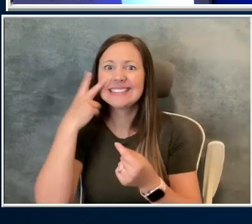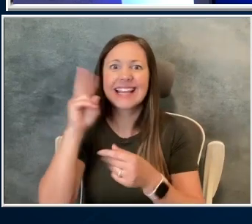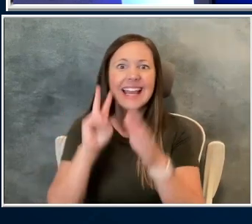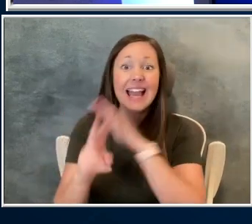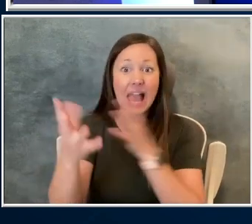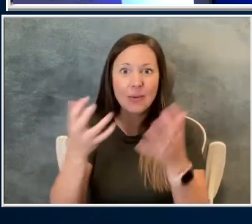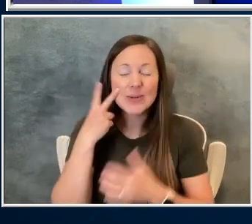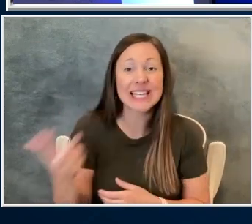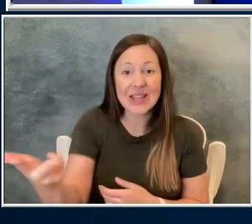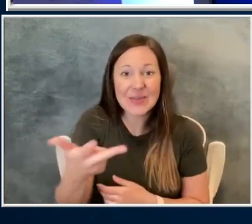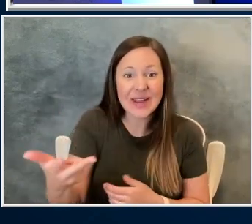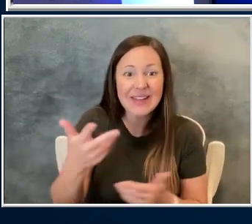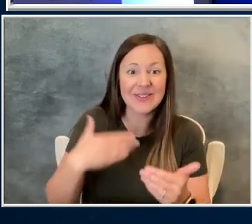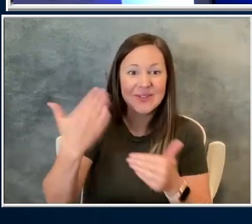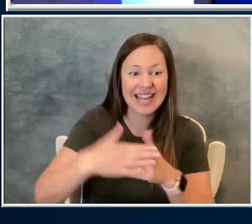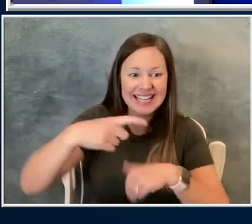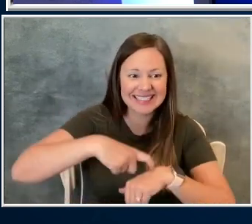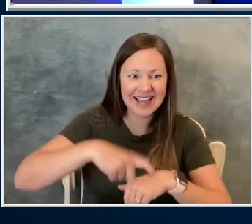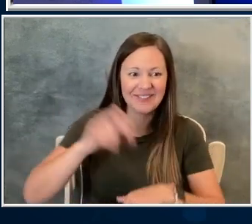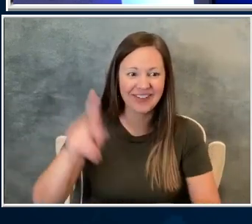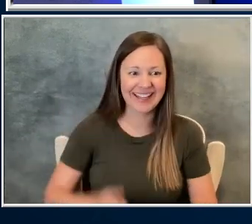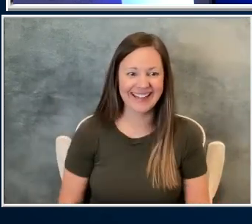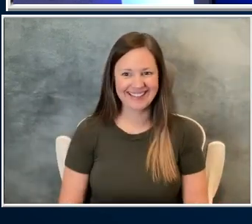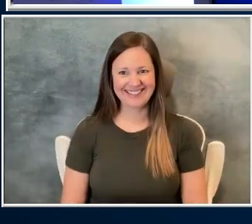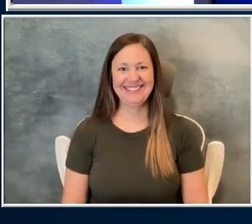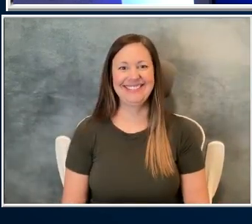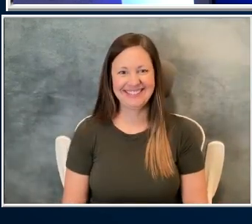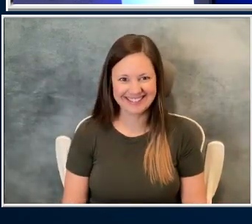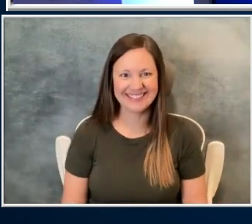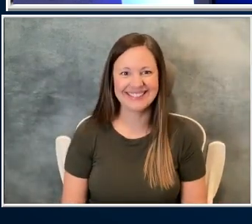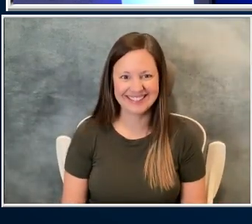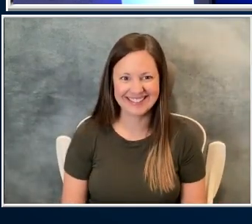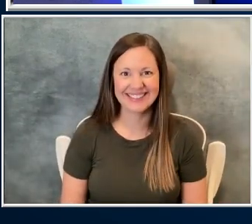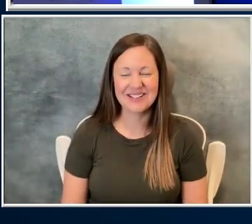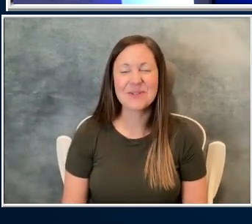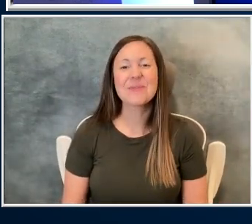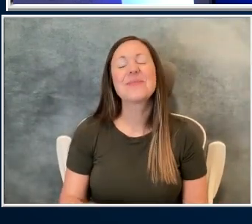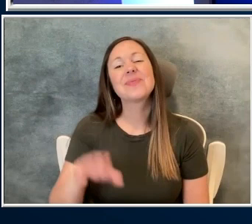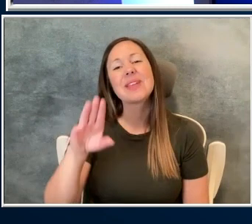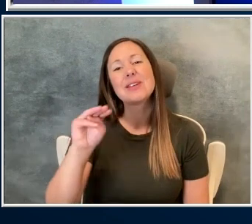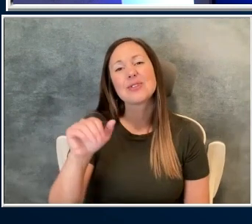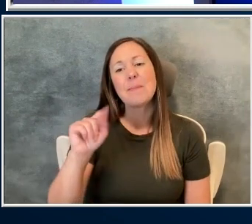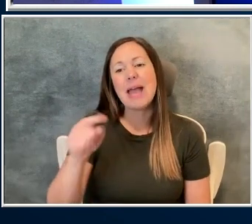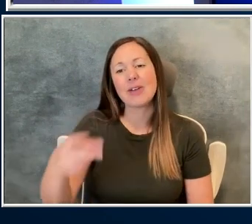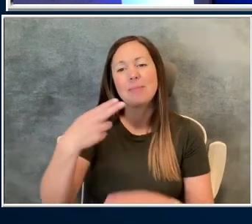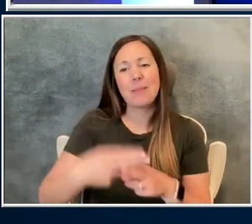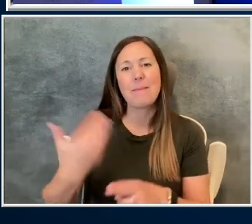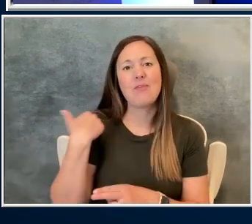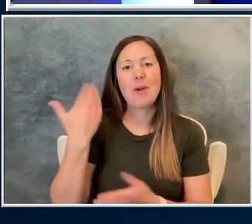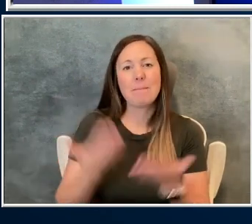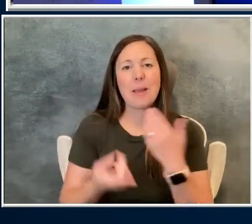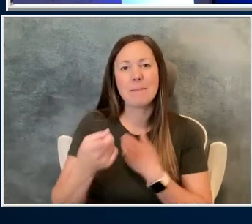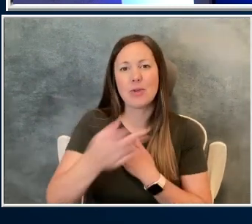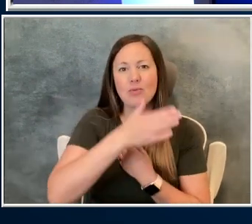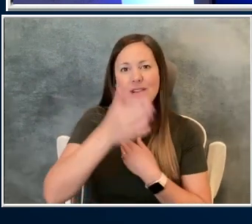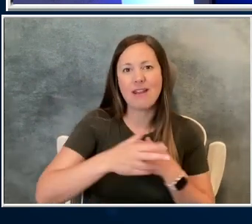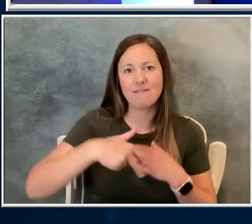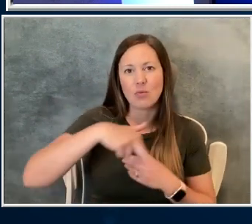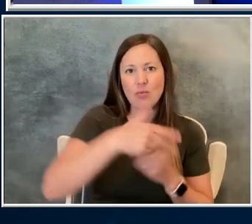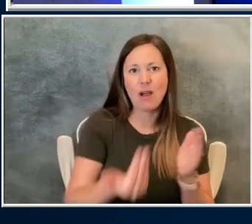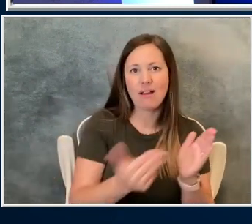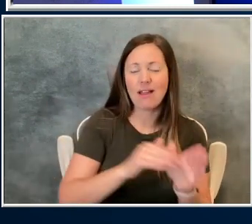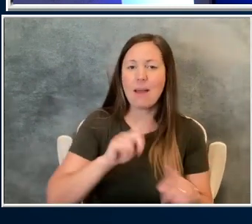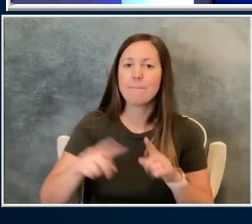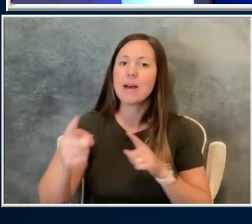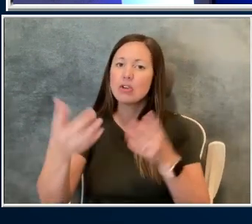okay? You got very it, excited. yes. Okay, it's a deal. So, Matt, you'd said before that you may never walk again, but you won't give up the fight to be an example to